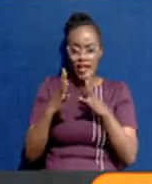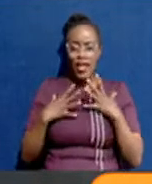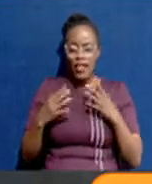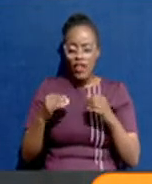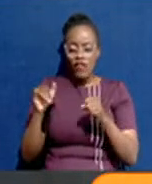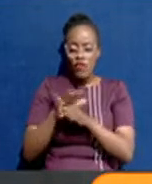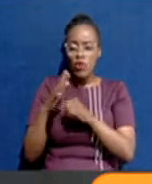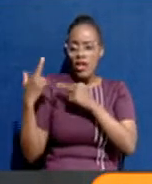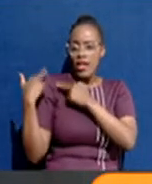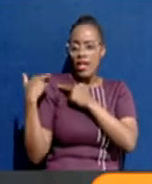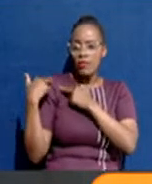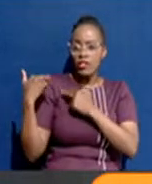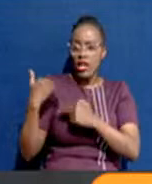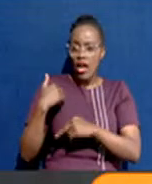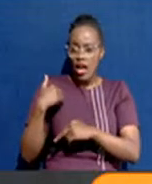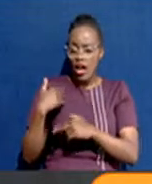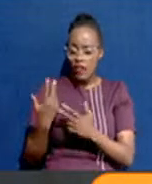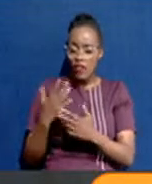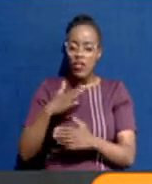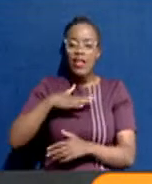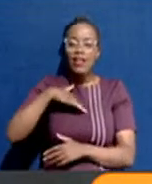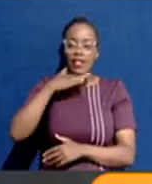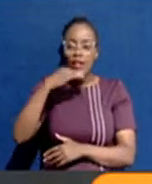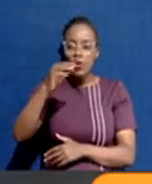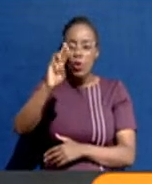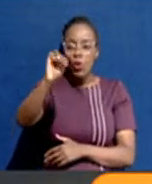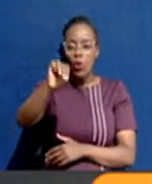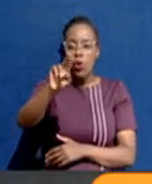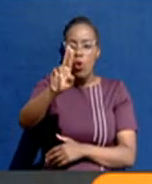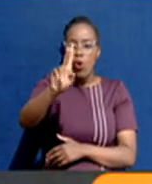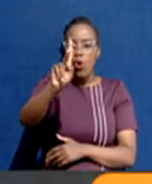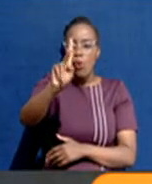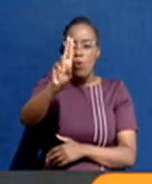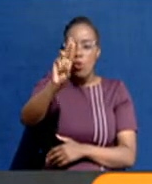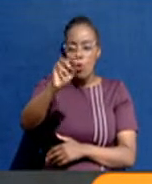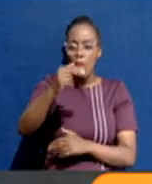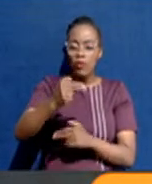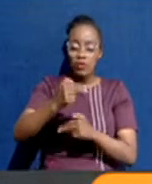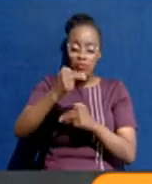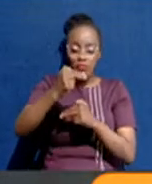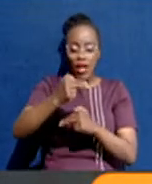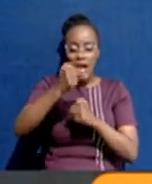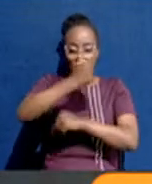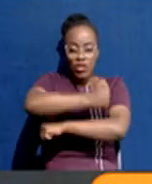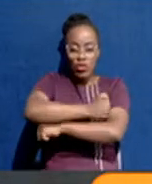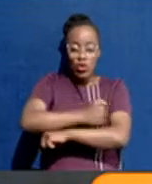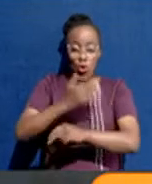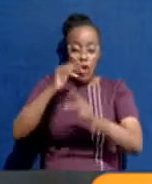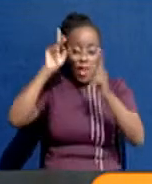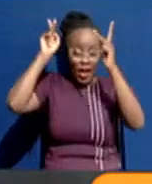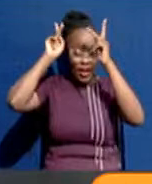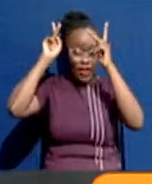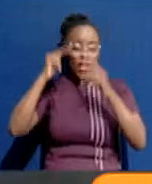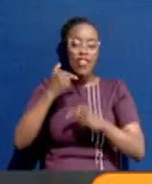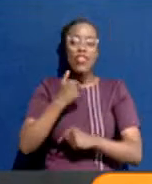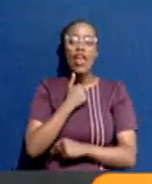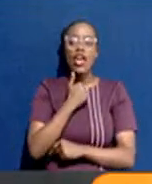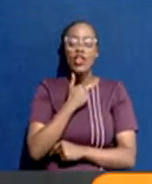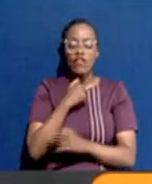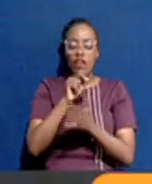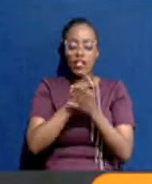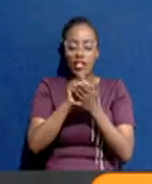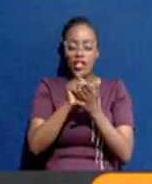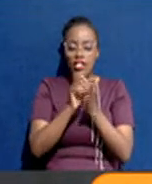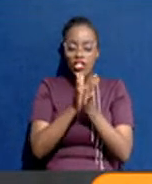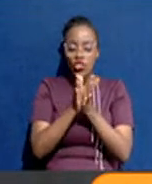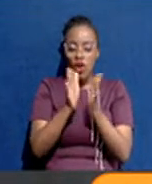full responsibility over the loss of lives at Mukumu Girls High School in Kakamega County. The union, through its Secretary General